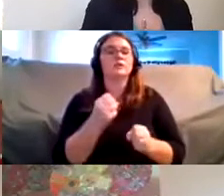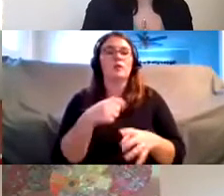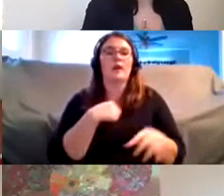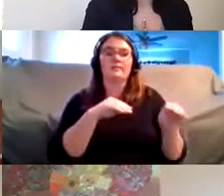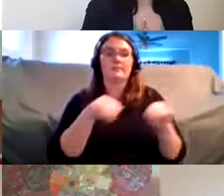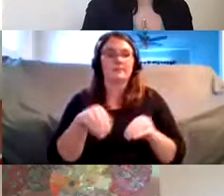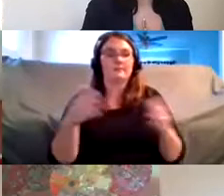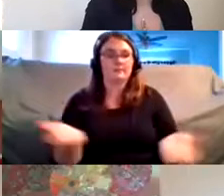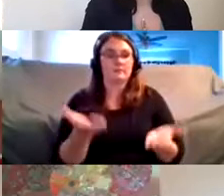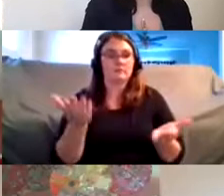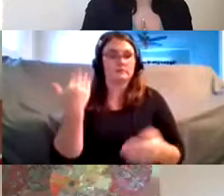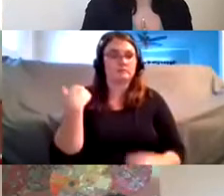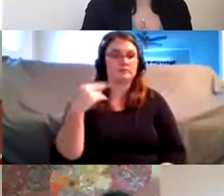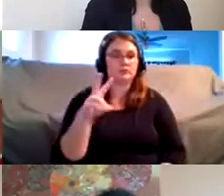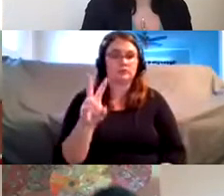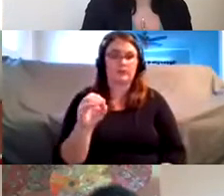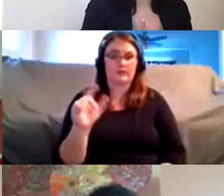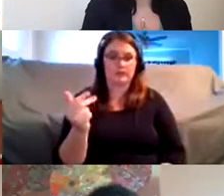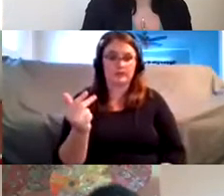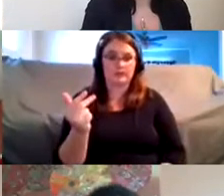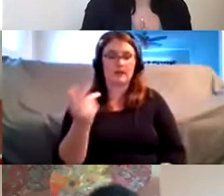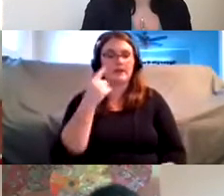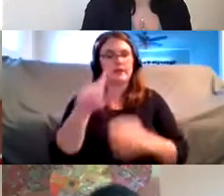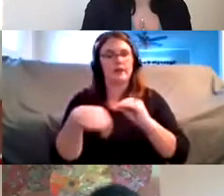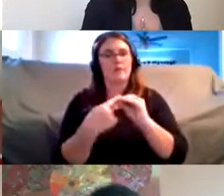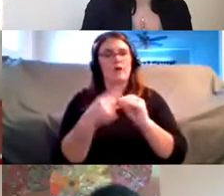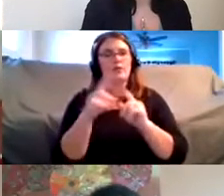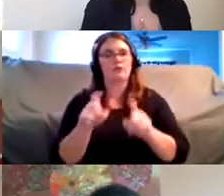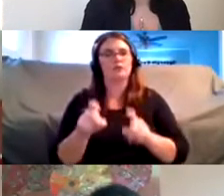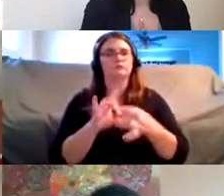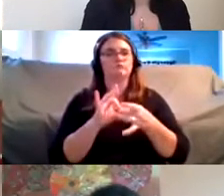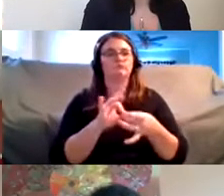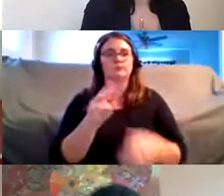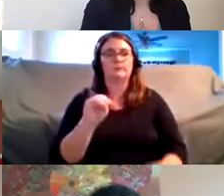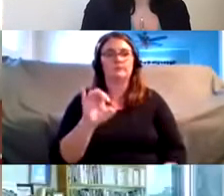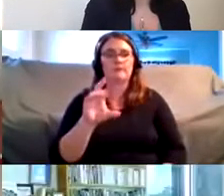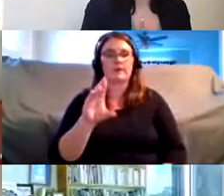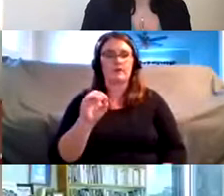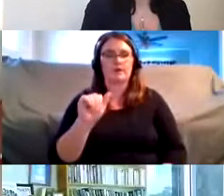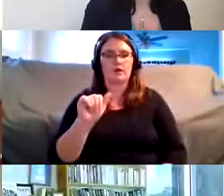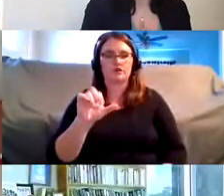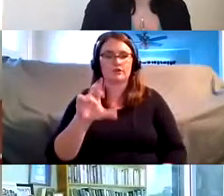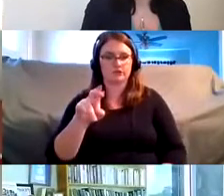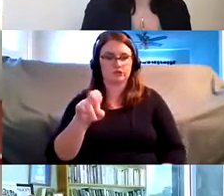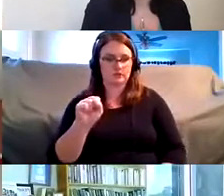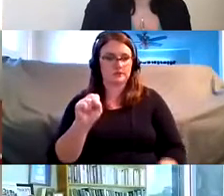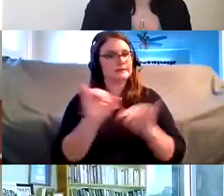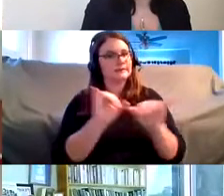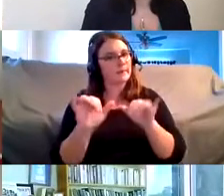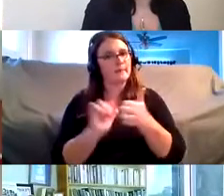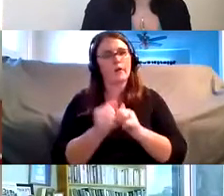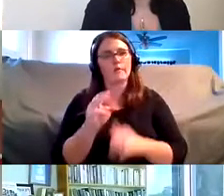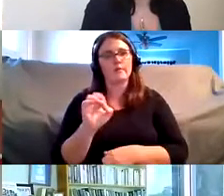about the question of microaggressions exactly the way that Maria was presenting it, a lot of those small things that add